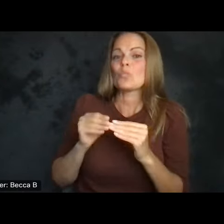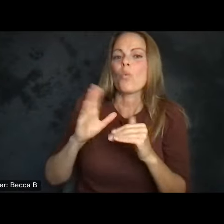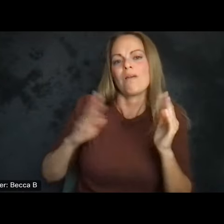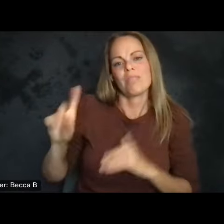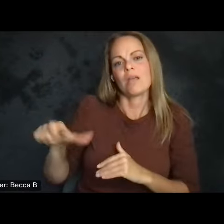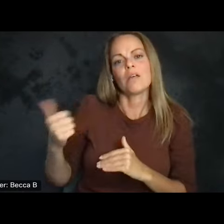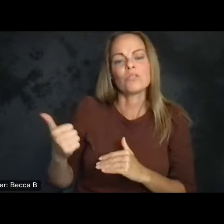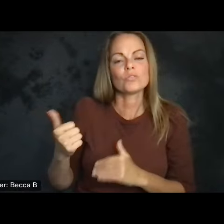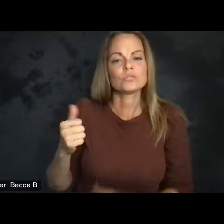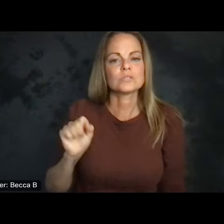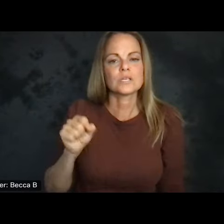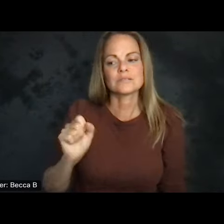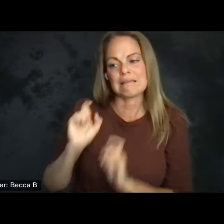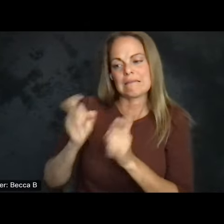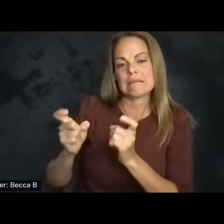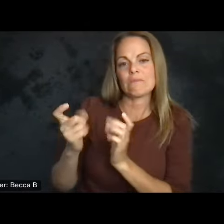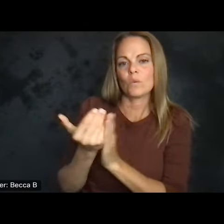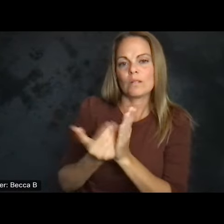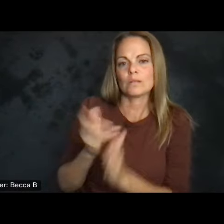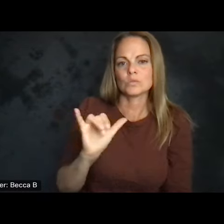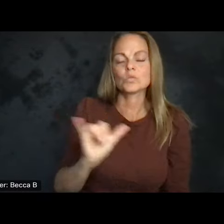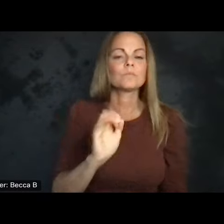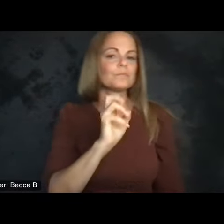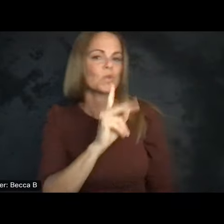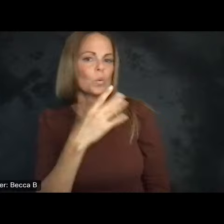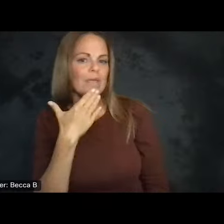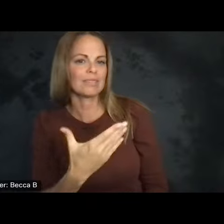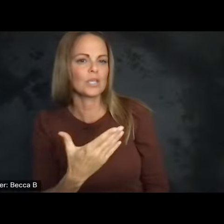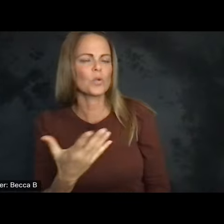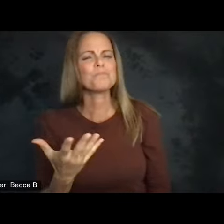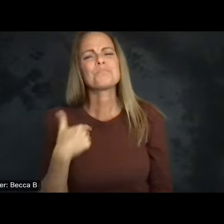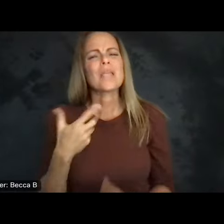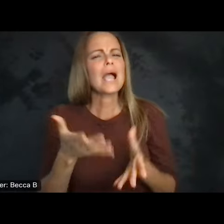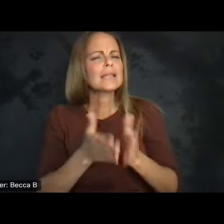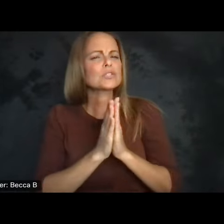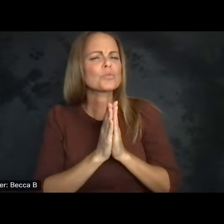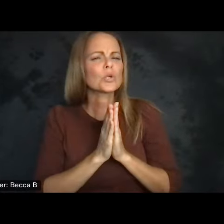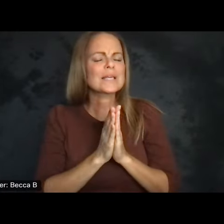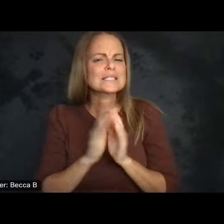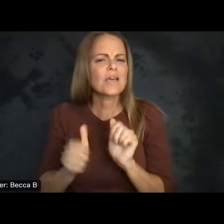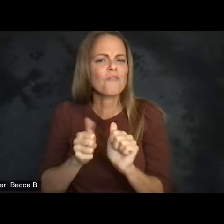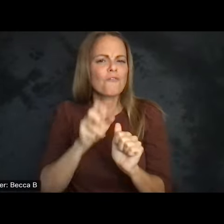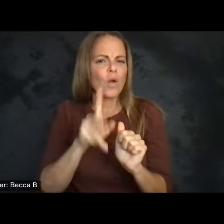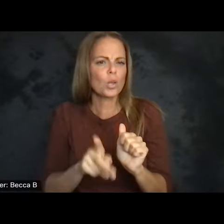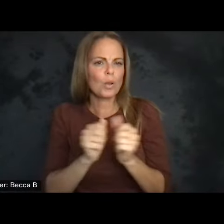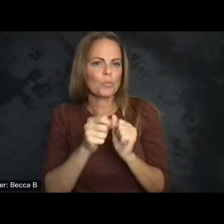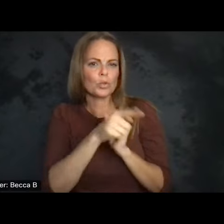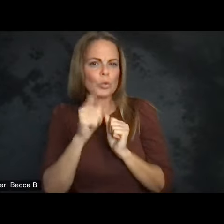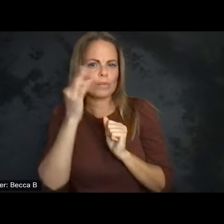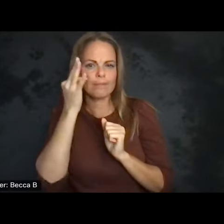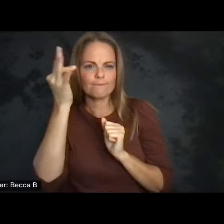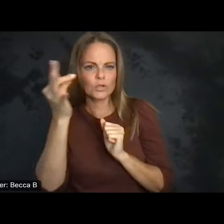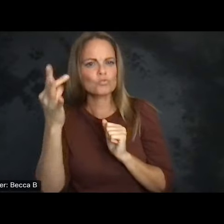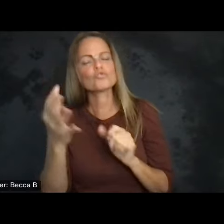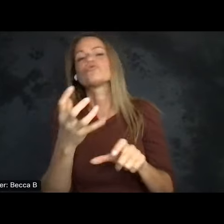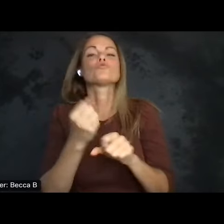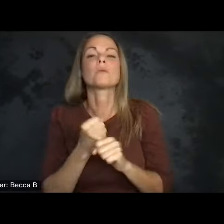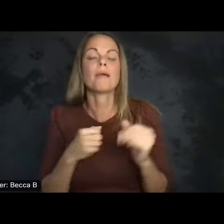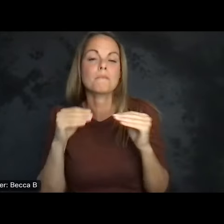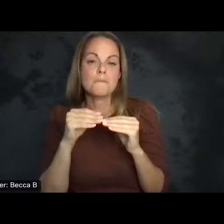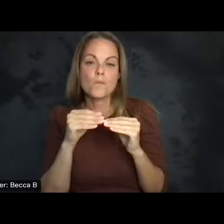well. Okay, thank you. I'd almost like to request if we could do a follow-up with you at some point in the future, just to get a little